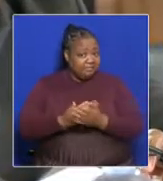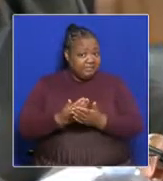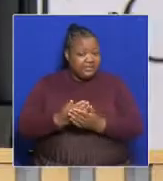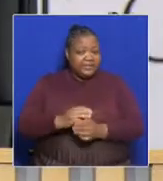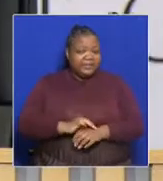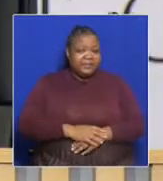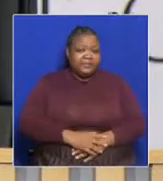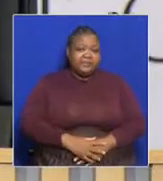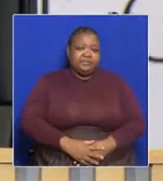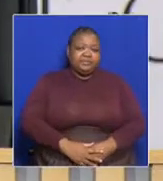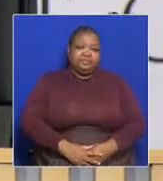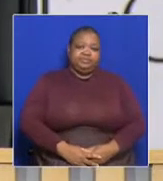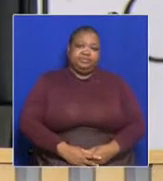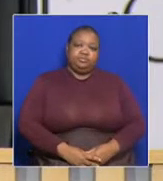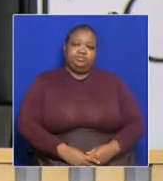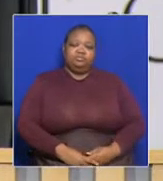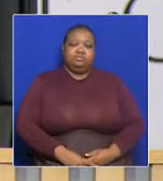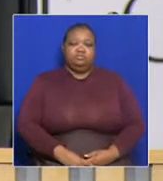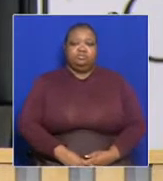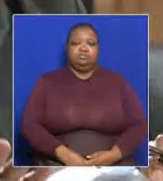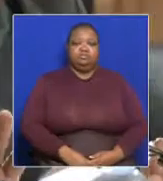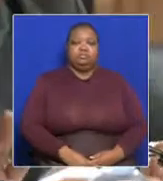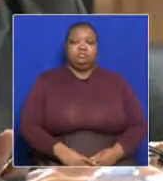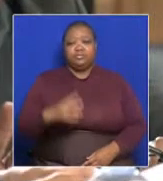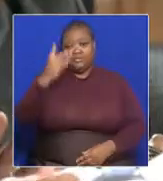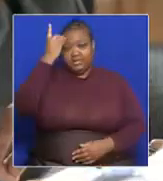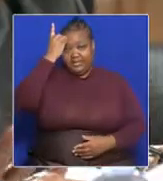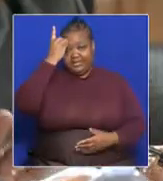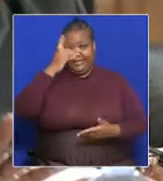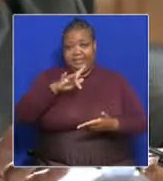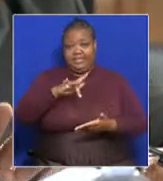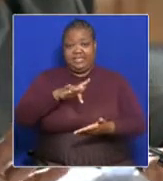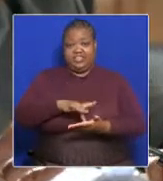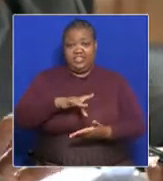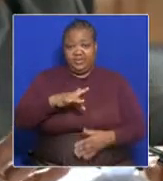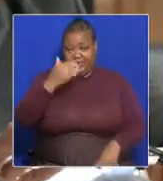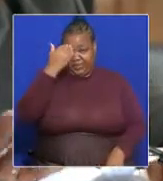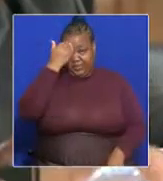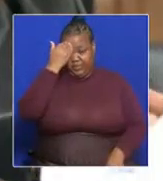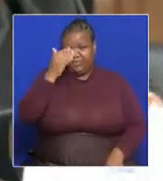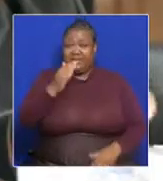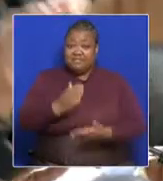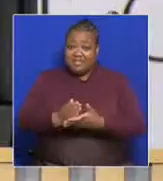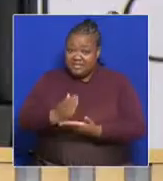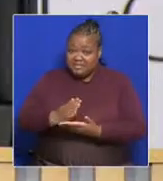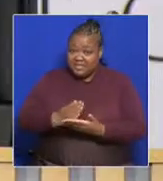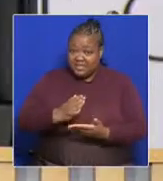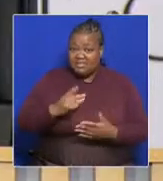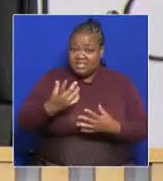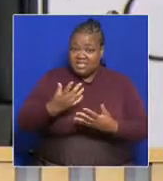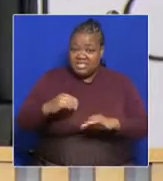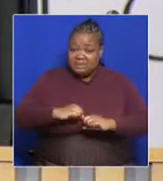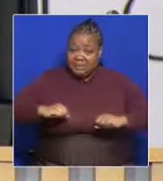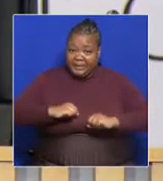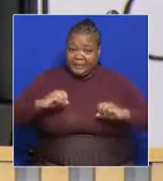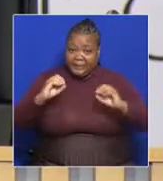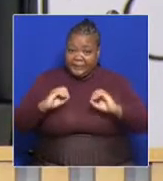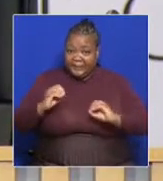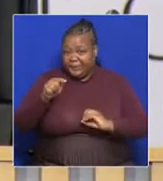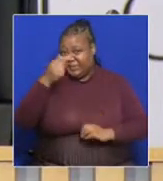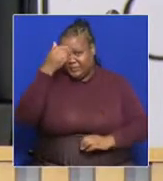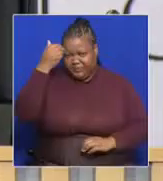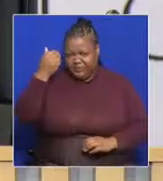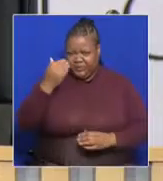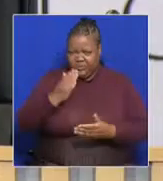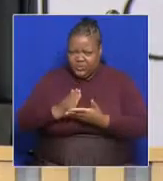Chair, I knew Durban Central. You did not know for a fact that they did not have space, did you? I knew